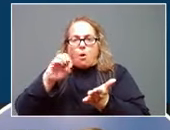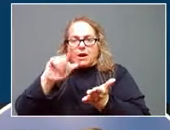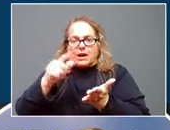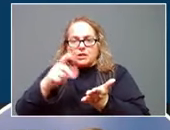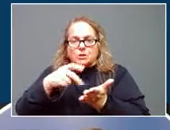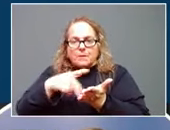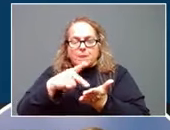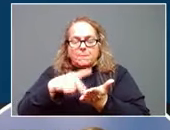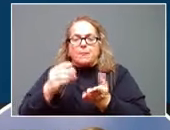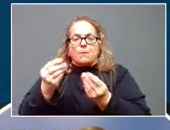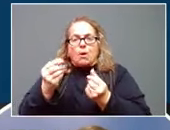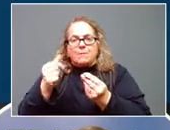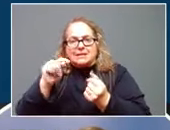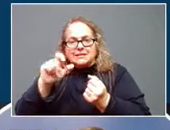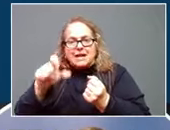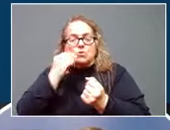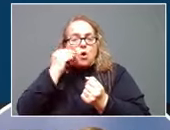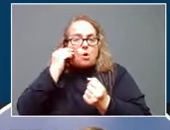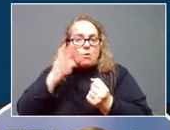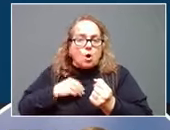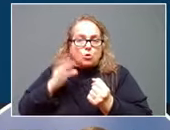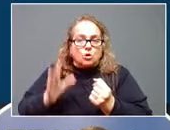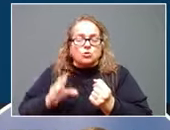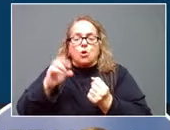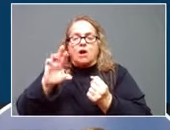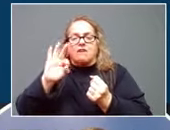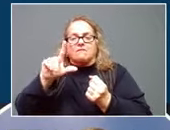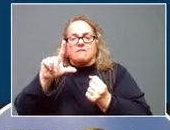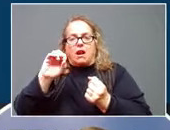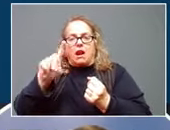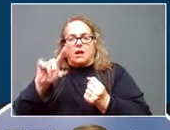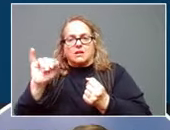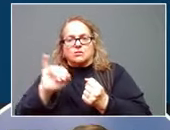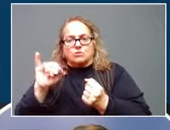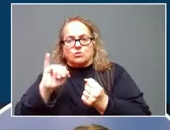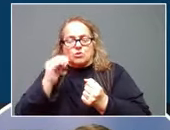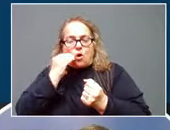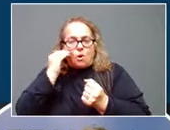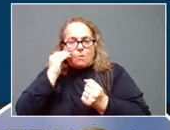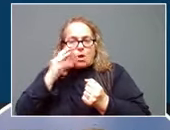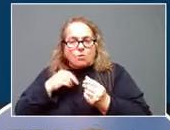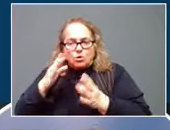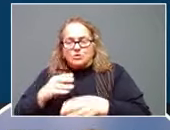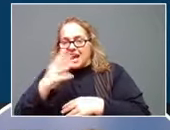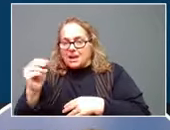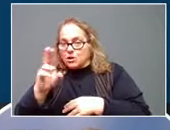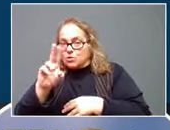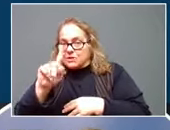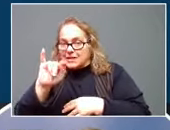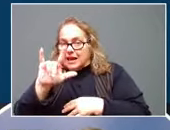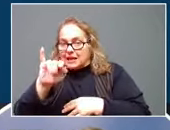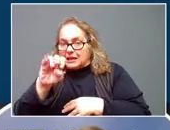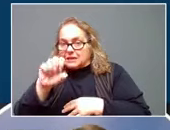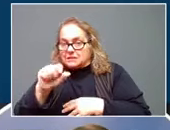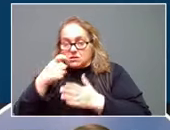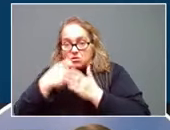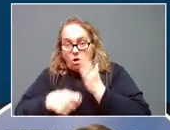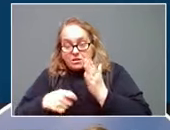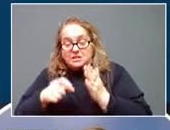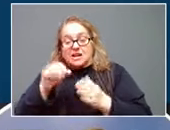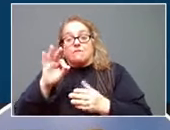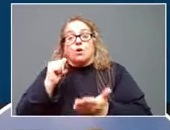flood insurance, homeowners association fees, and utility costs. If approved, the funds will be paid as a grant